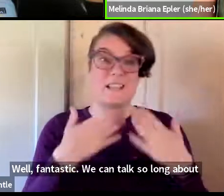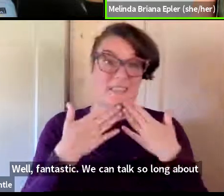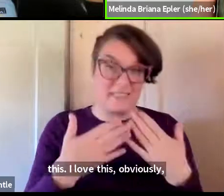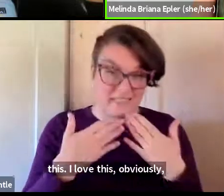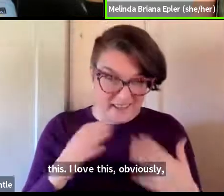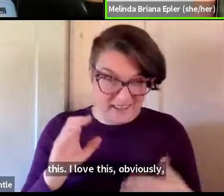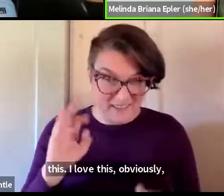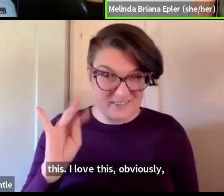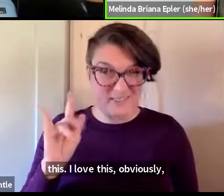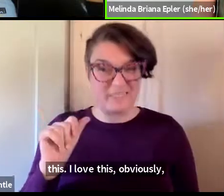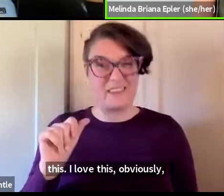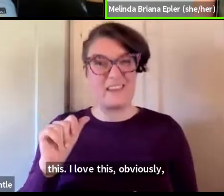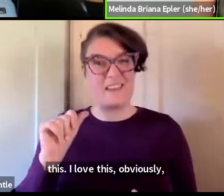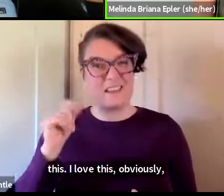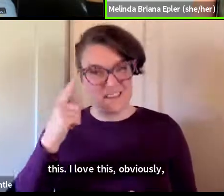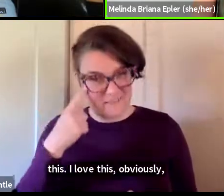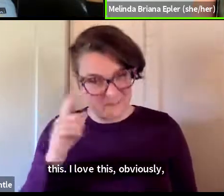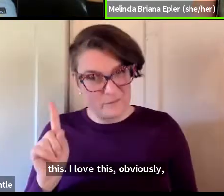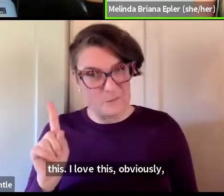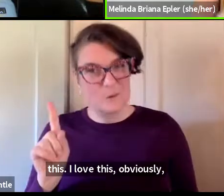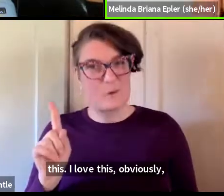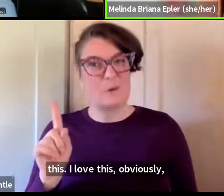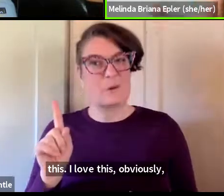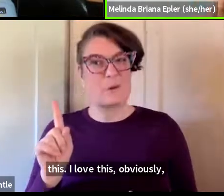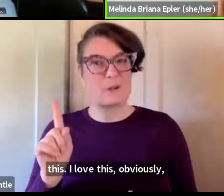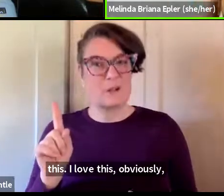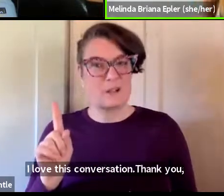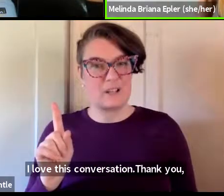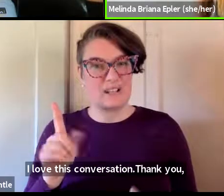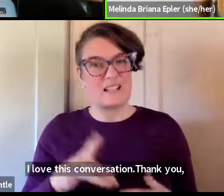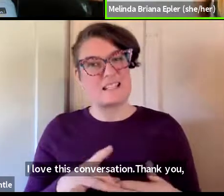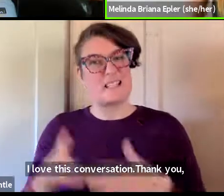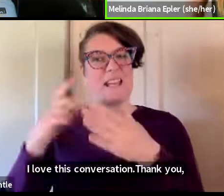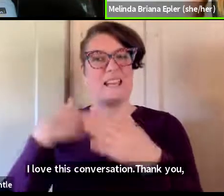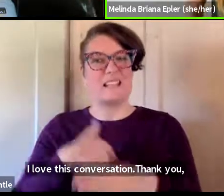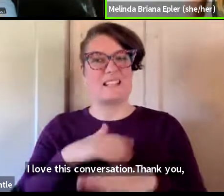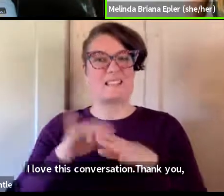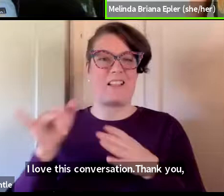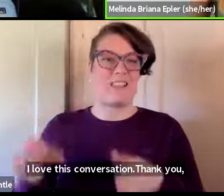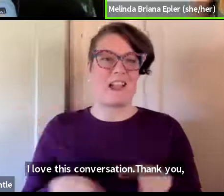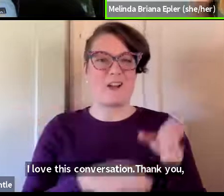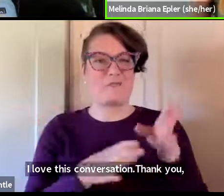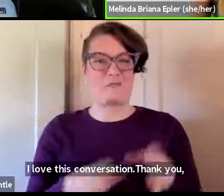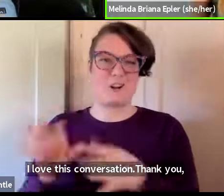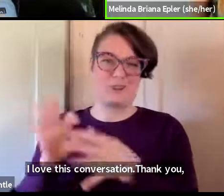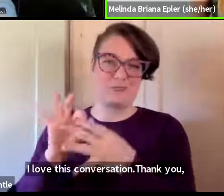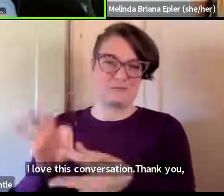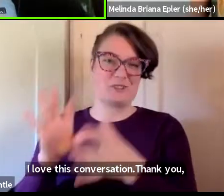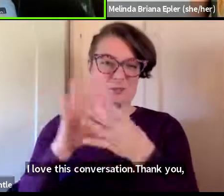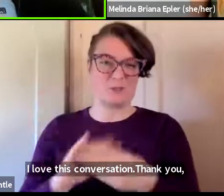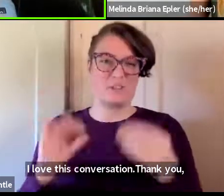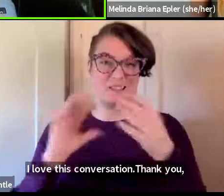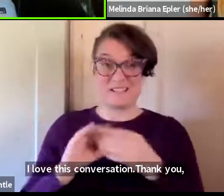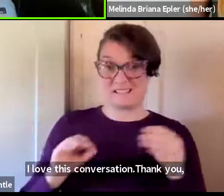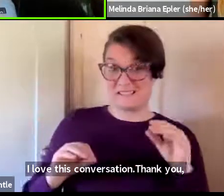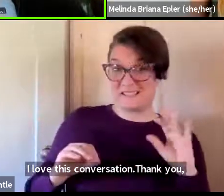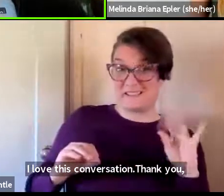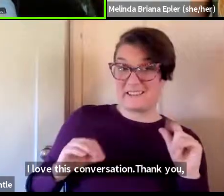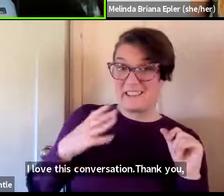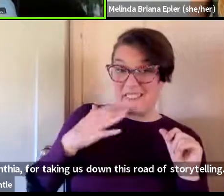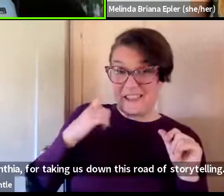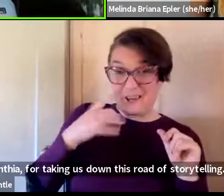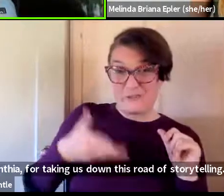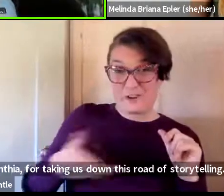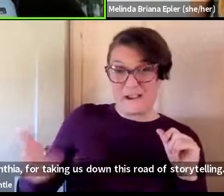Cynthia, for taking us down this road of storytelling. Thank you for having me. I